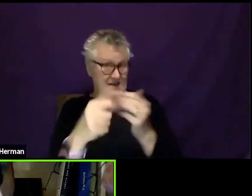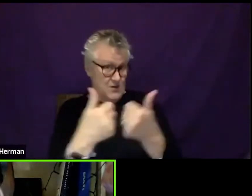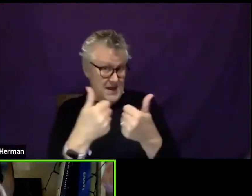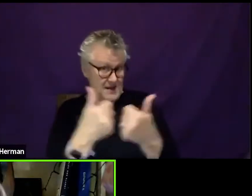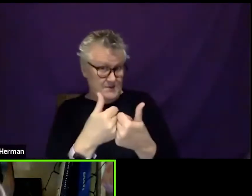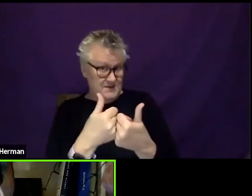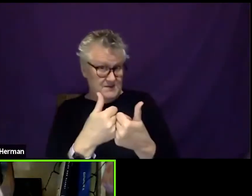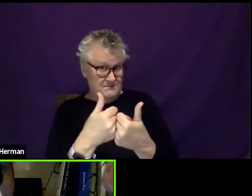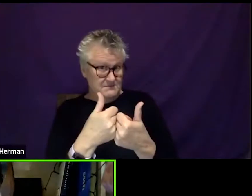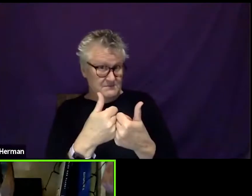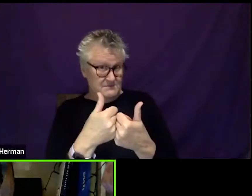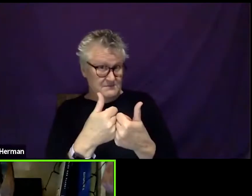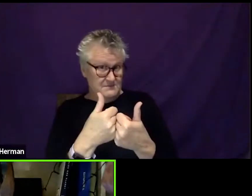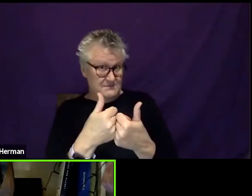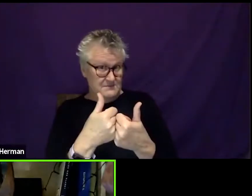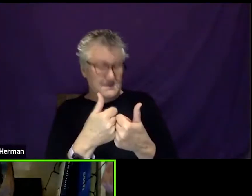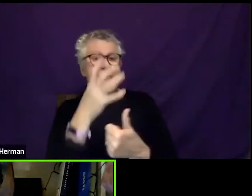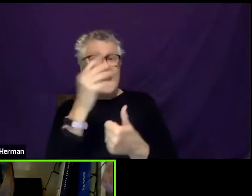games. And